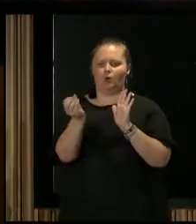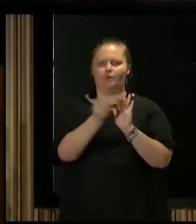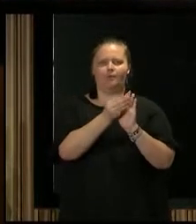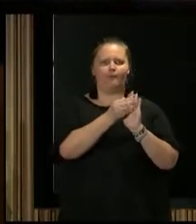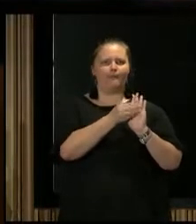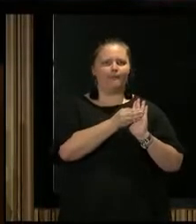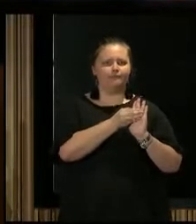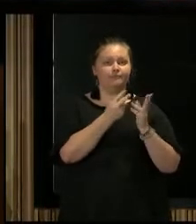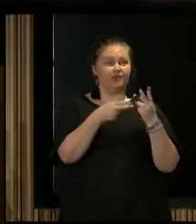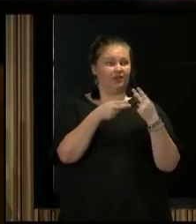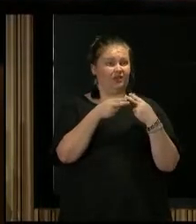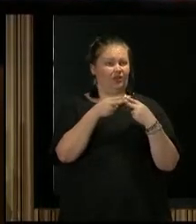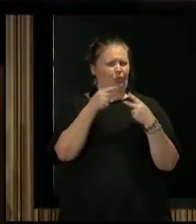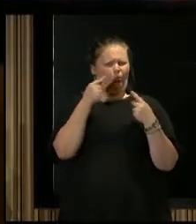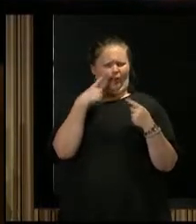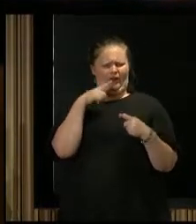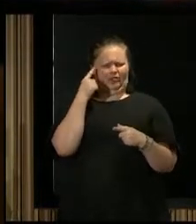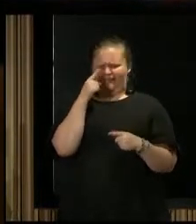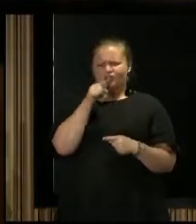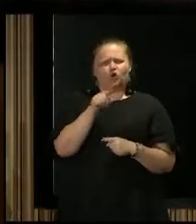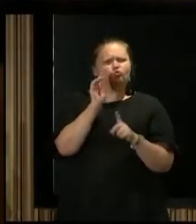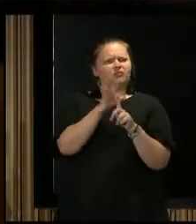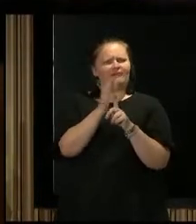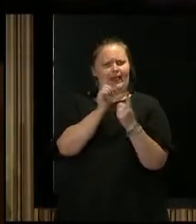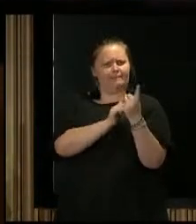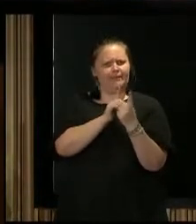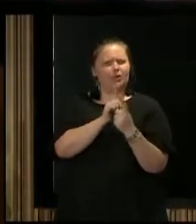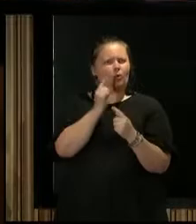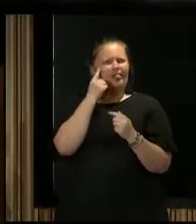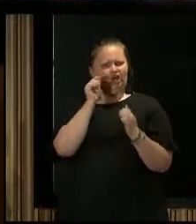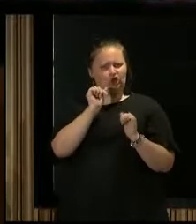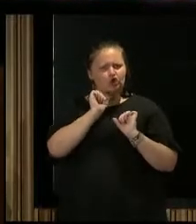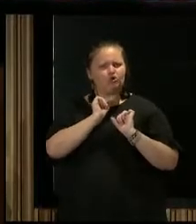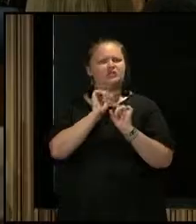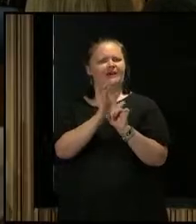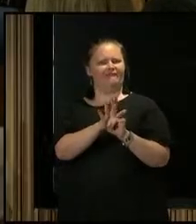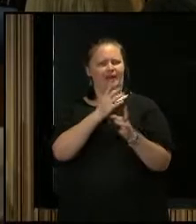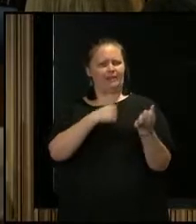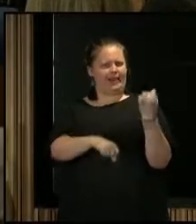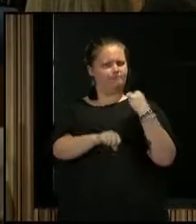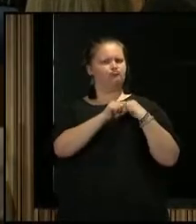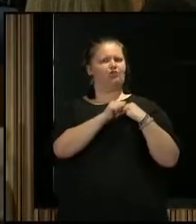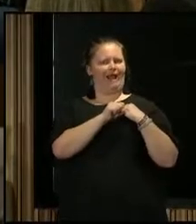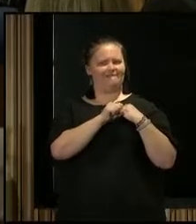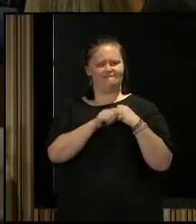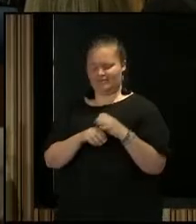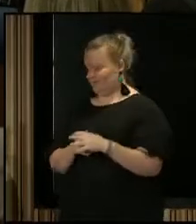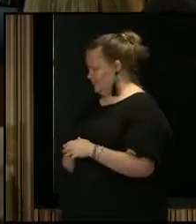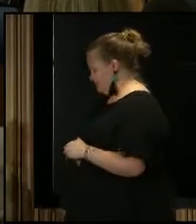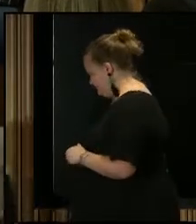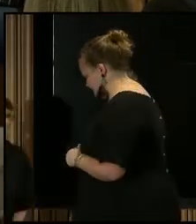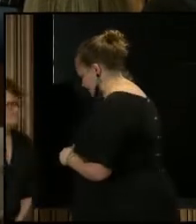is? Have you had mentors, or what's led to you having that bravery to do that? I mean, I can't